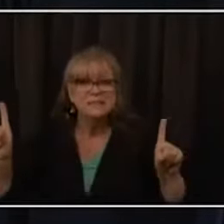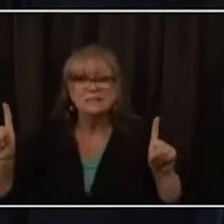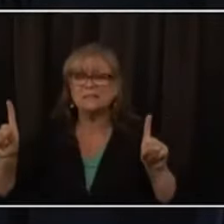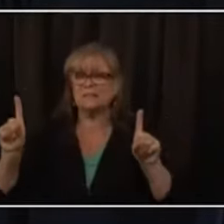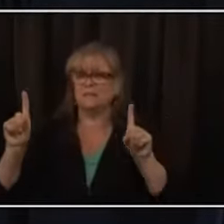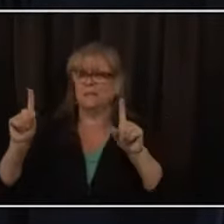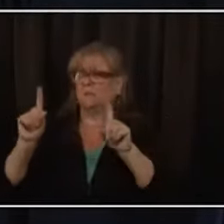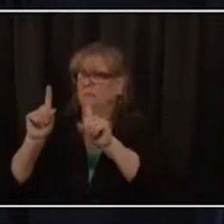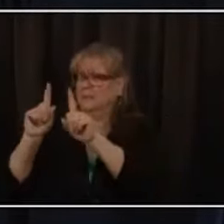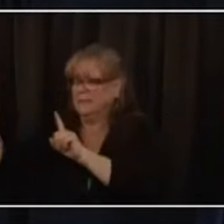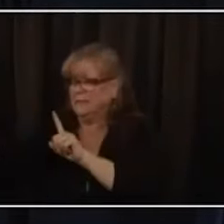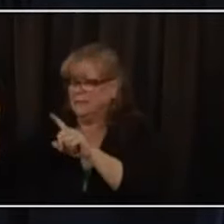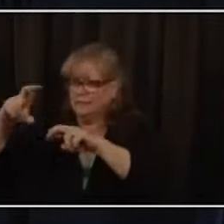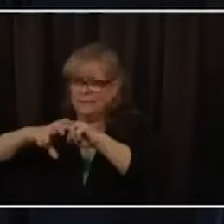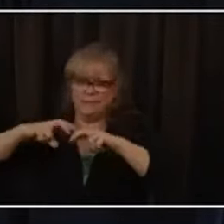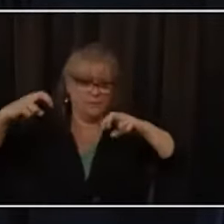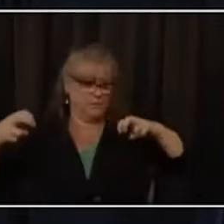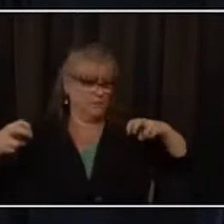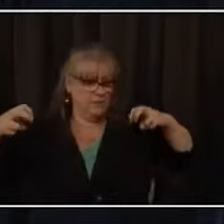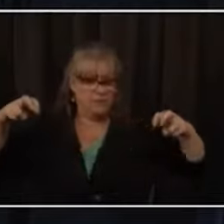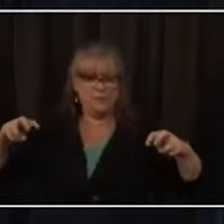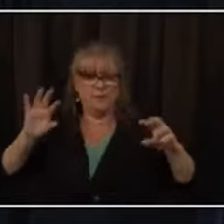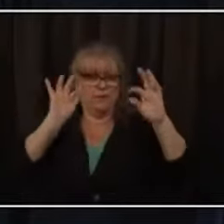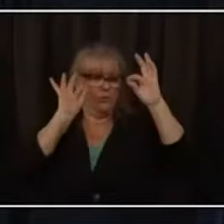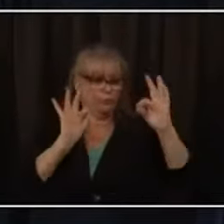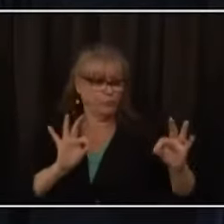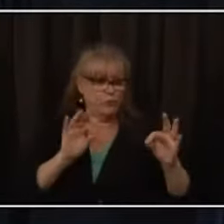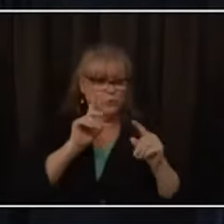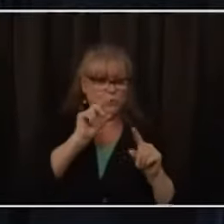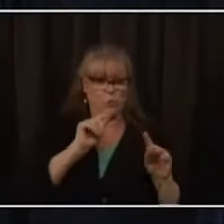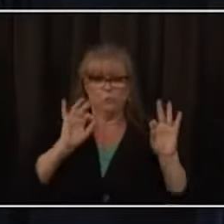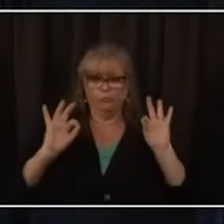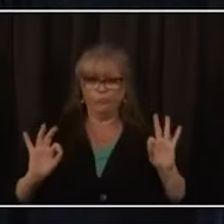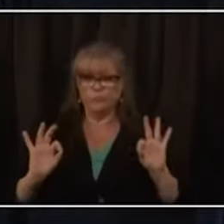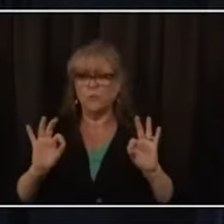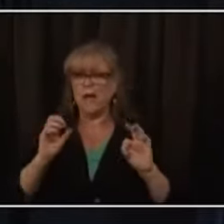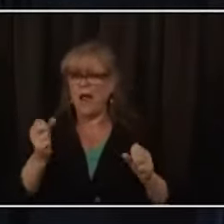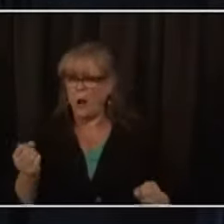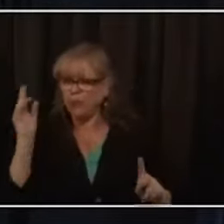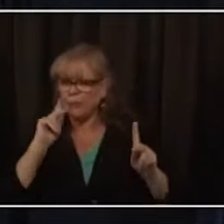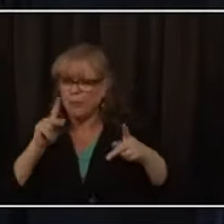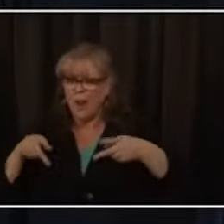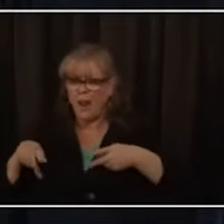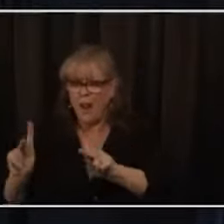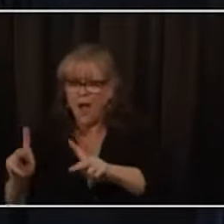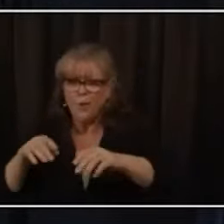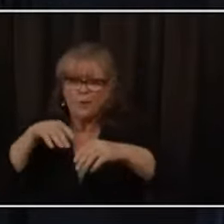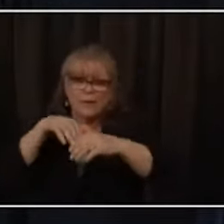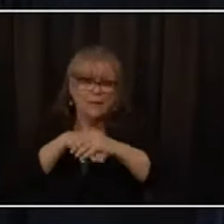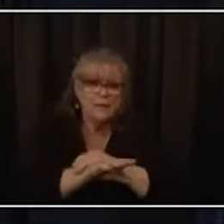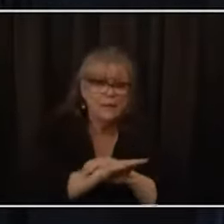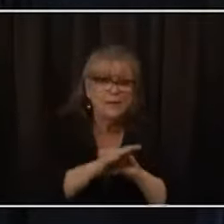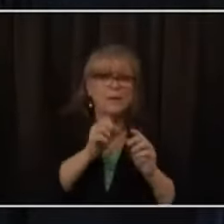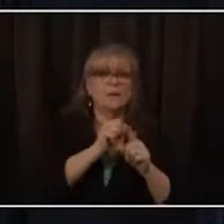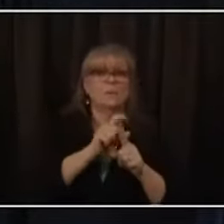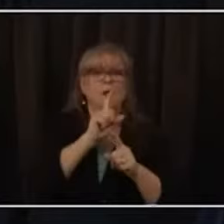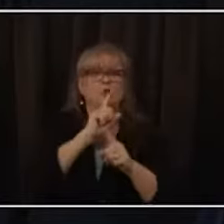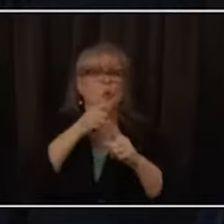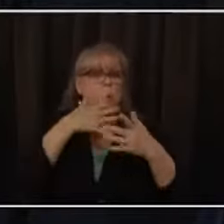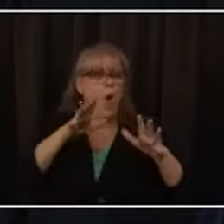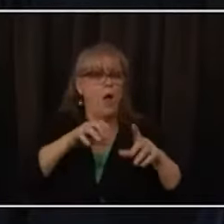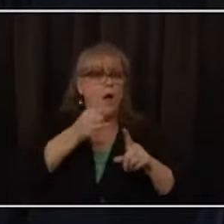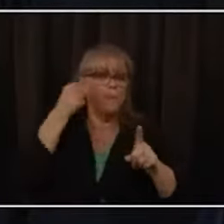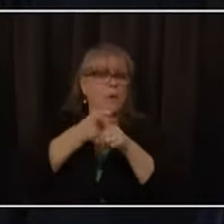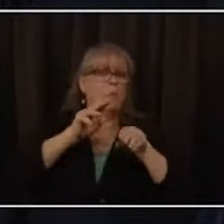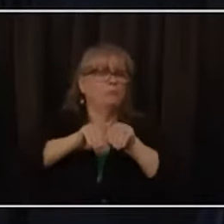of capacity to the number of people that are there so it doesn't become a mass spreader event that creates a large setback for the state. Did that answer